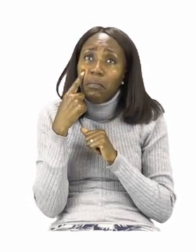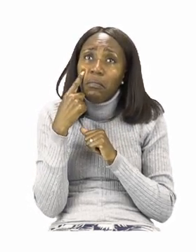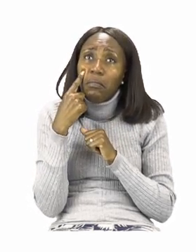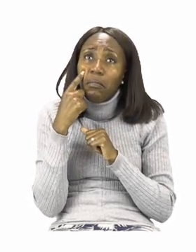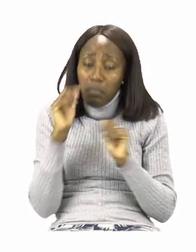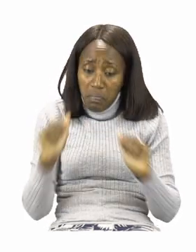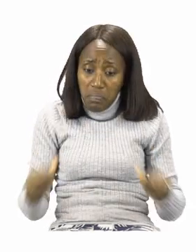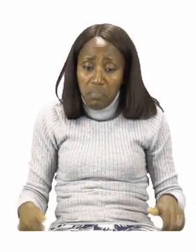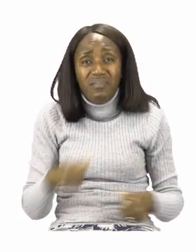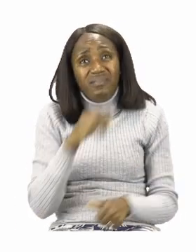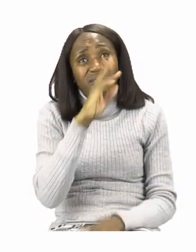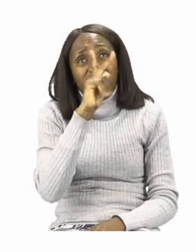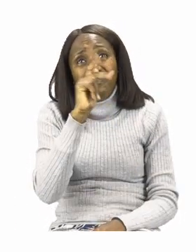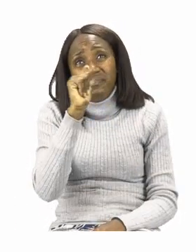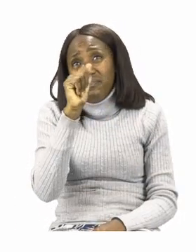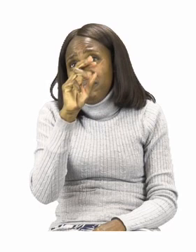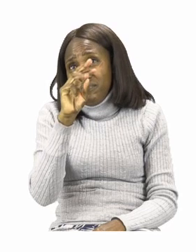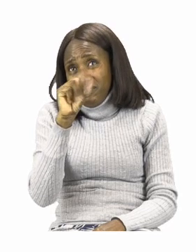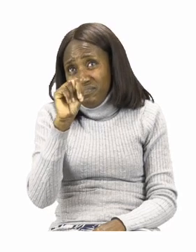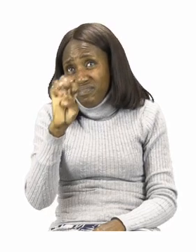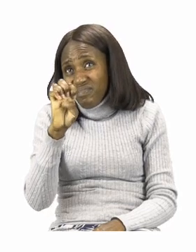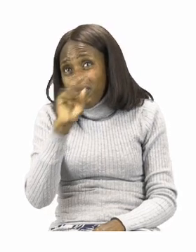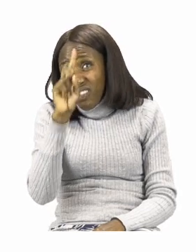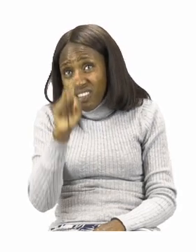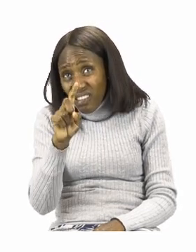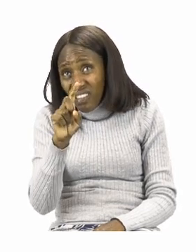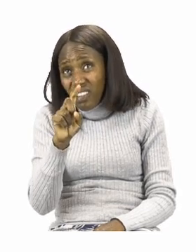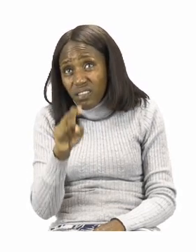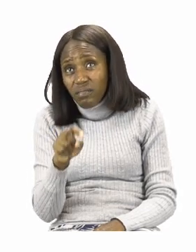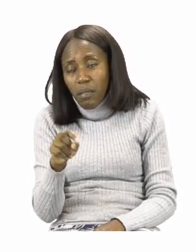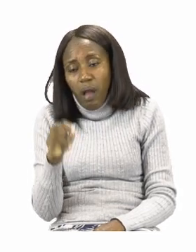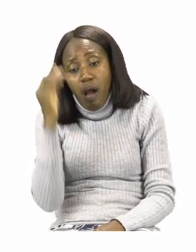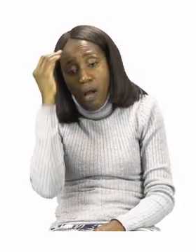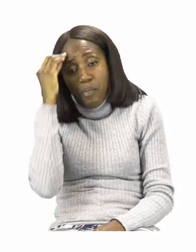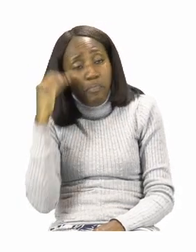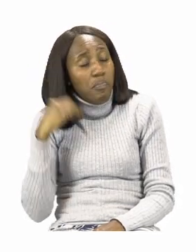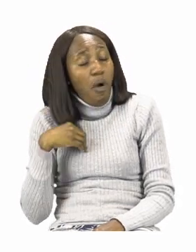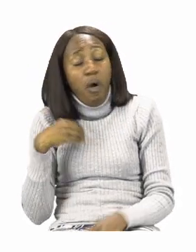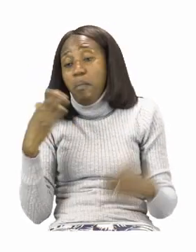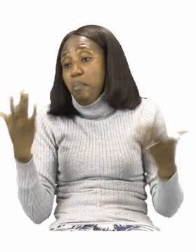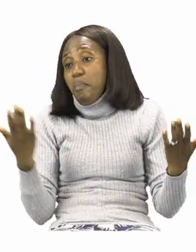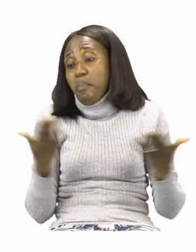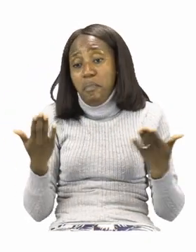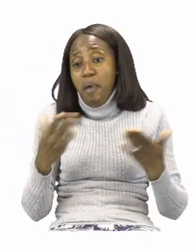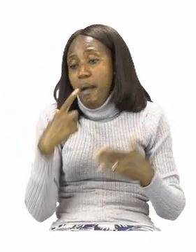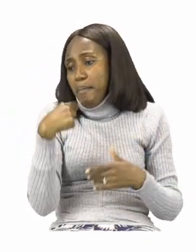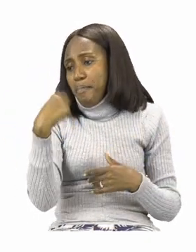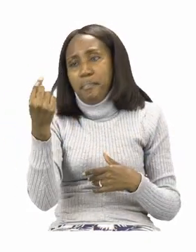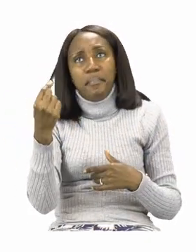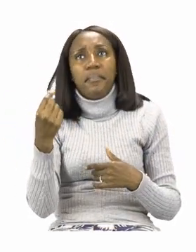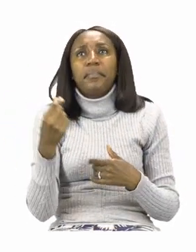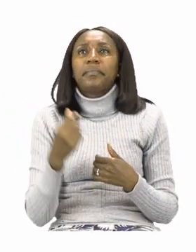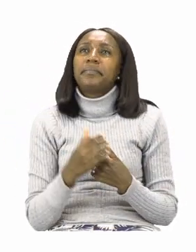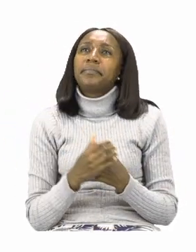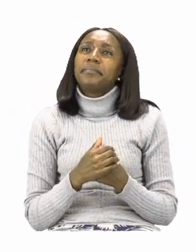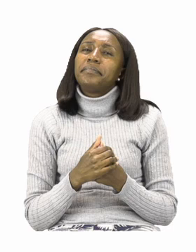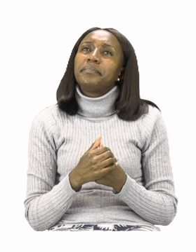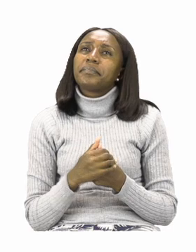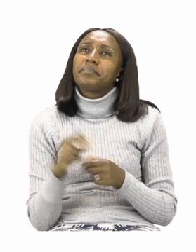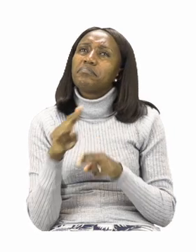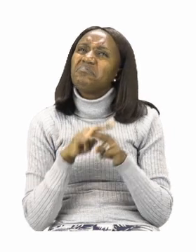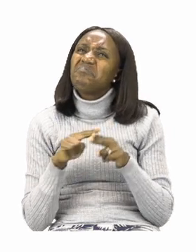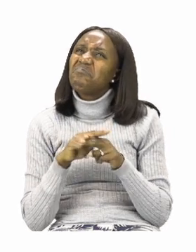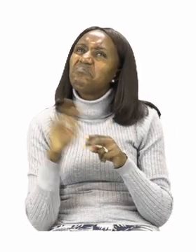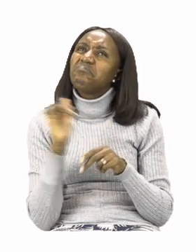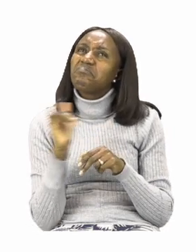Cain? I do not know where he has gone. So which contraction do you